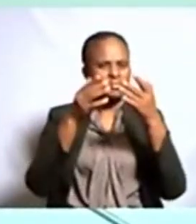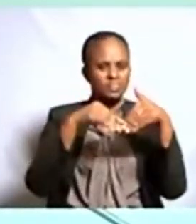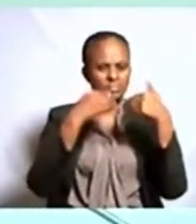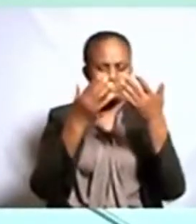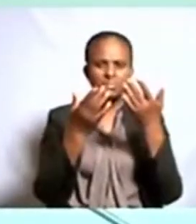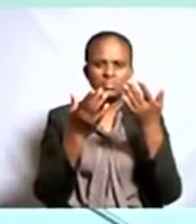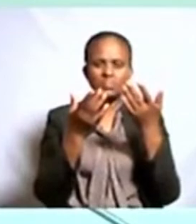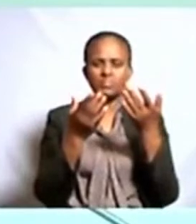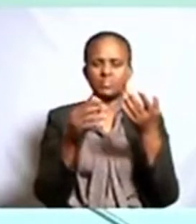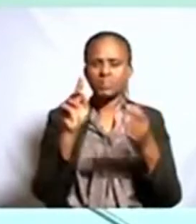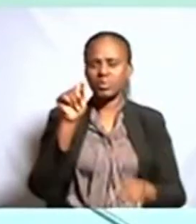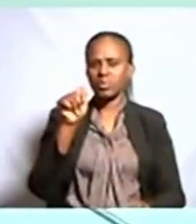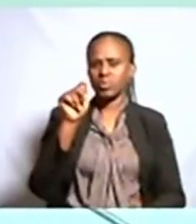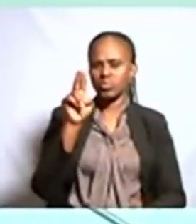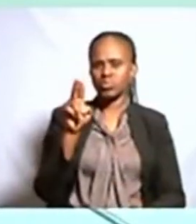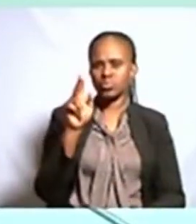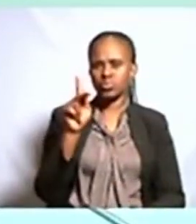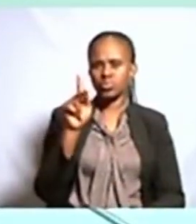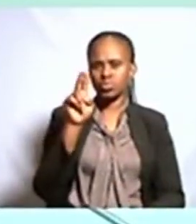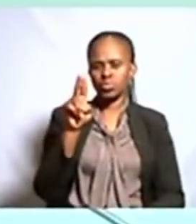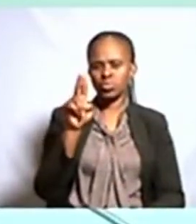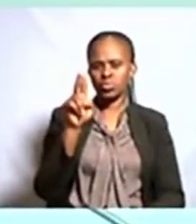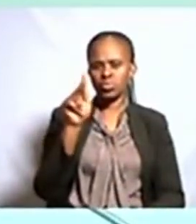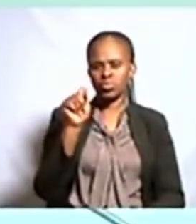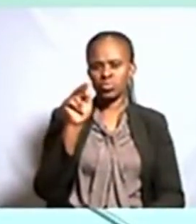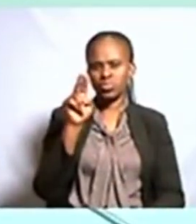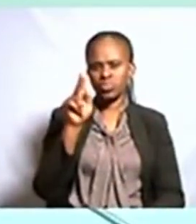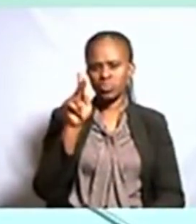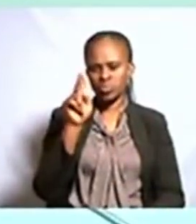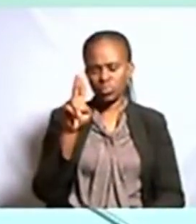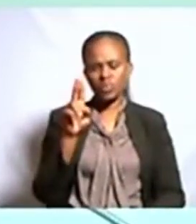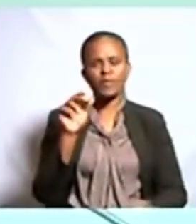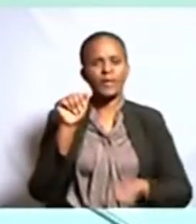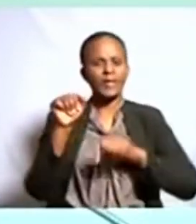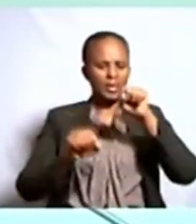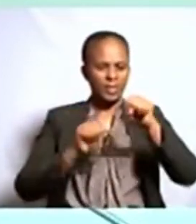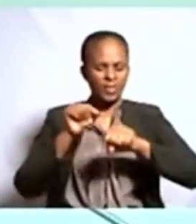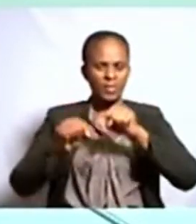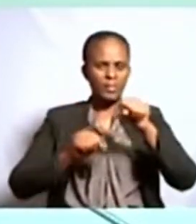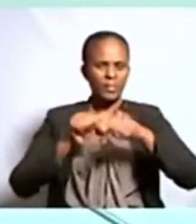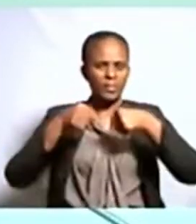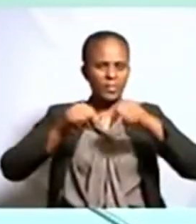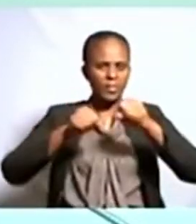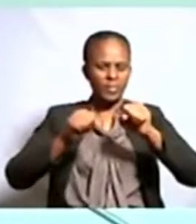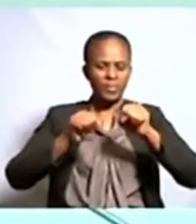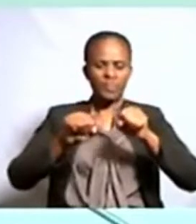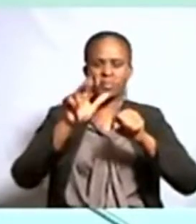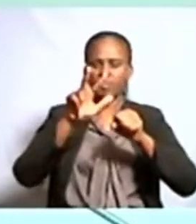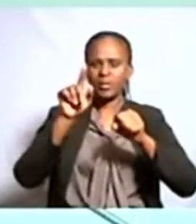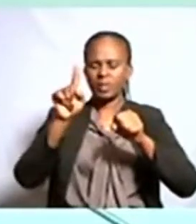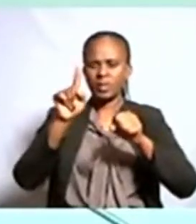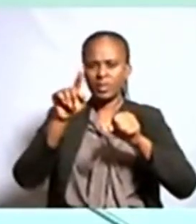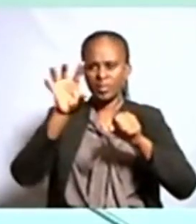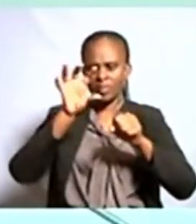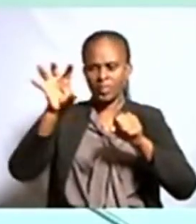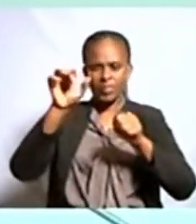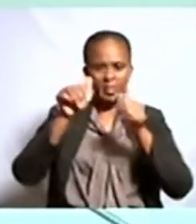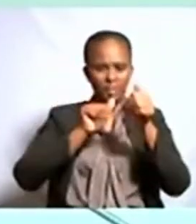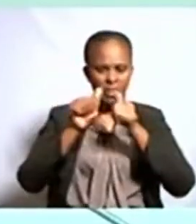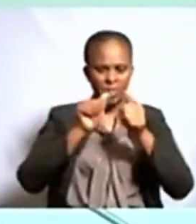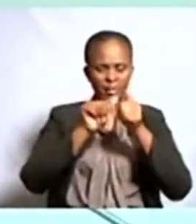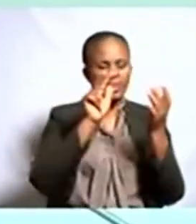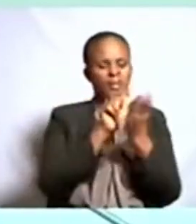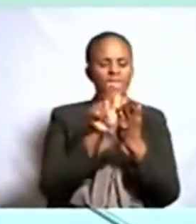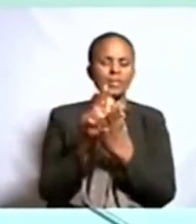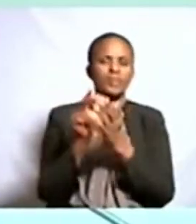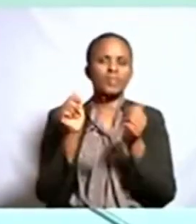of Tuku tricycle motor vans. On 13th April 2021, the Provincial Administration Western Province signed a